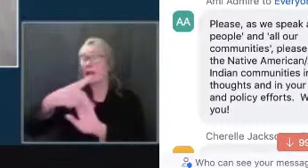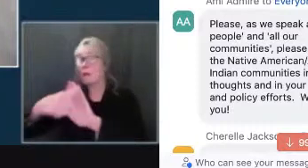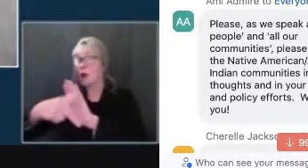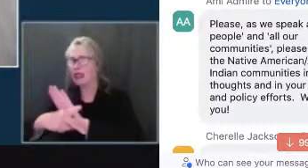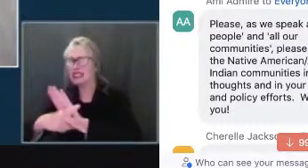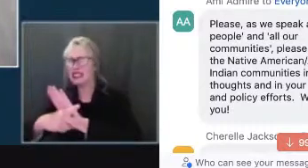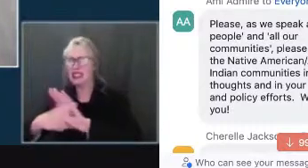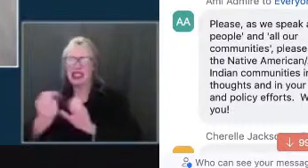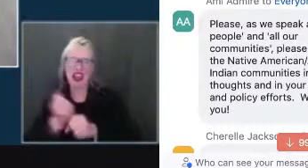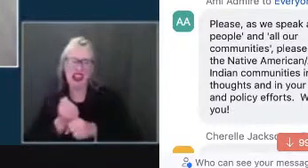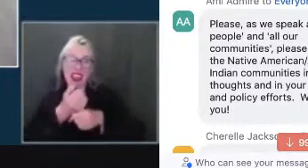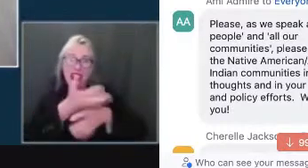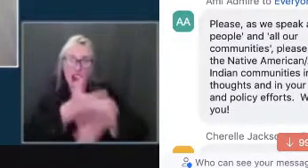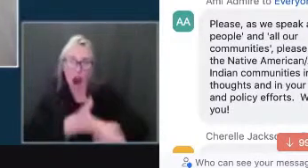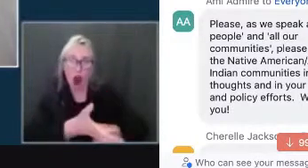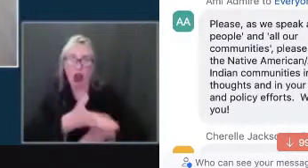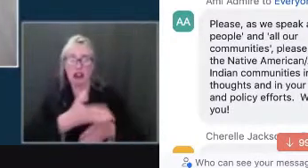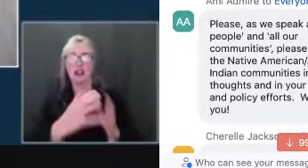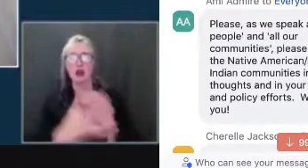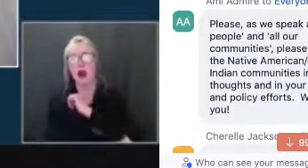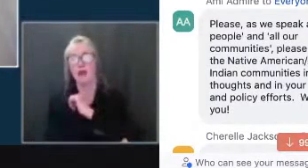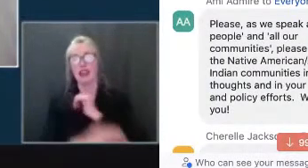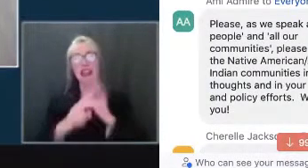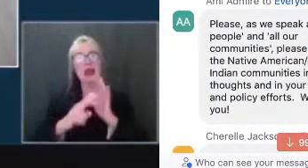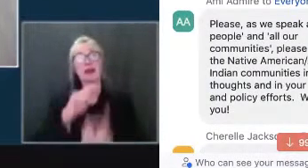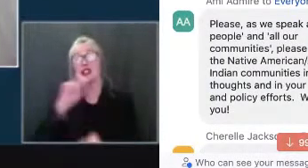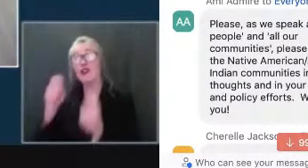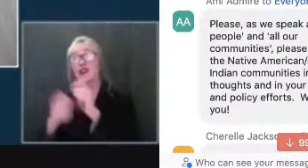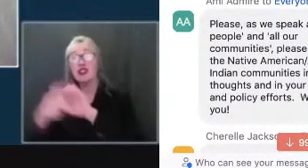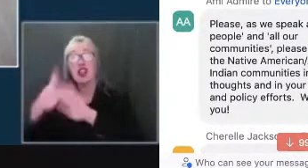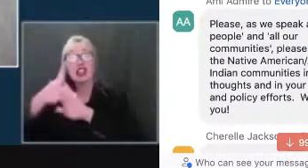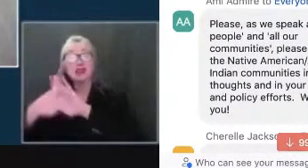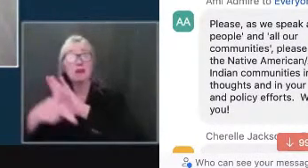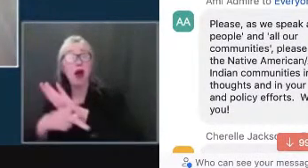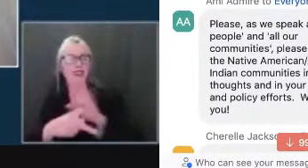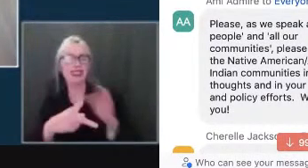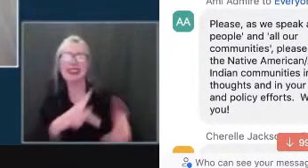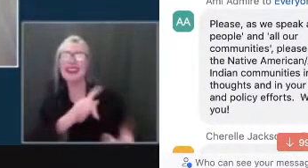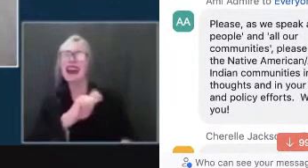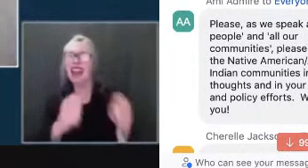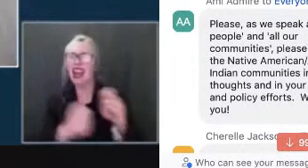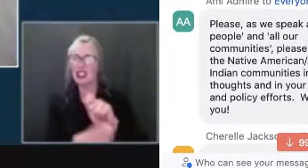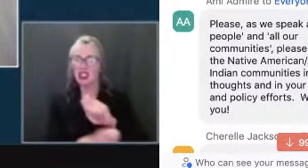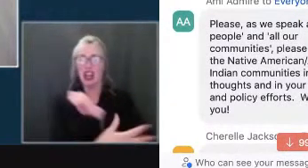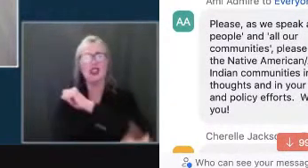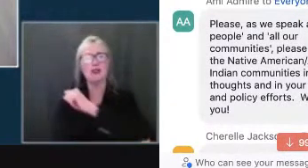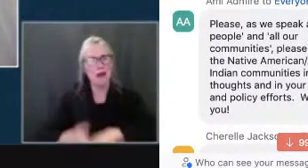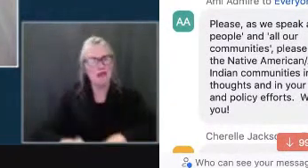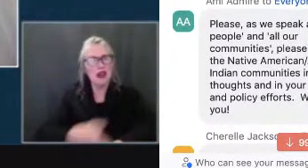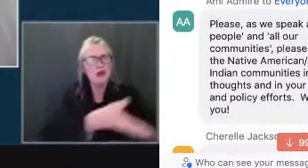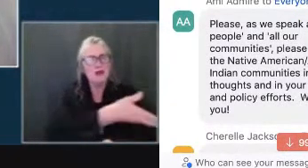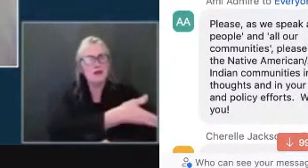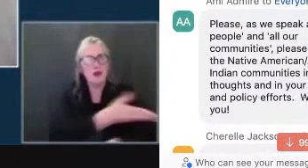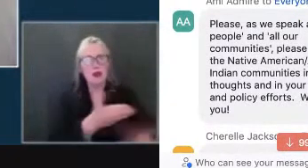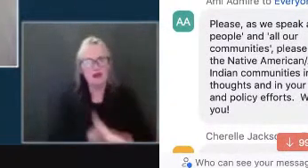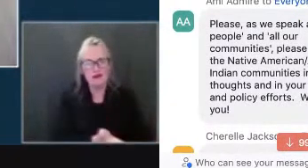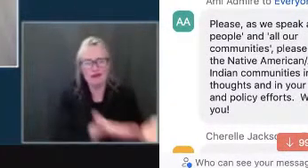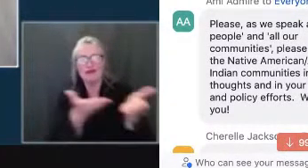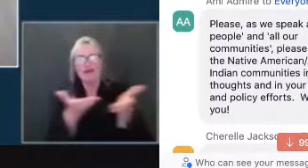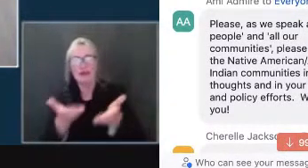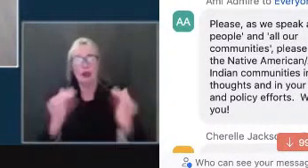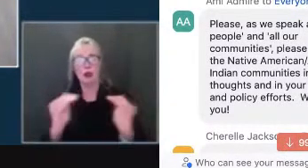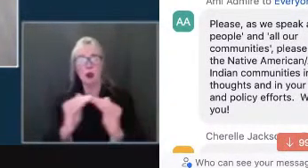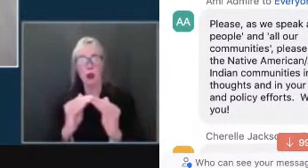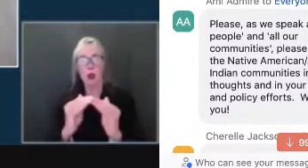end it too. And as we head into this election season, I submit to you today that one of our top priorities must